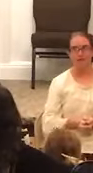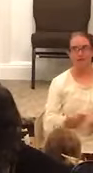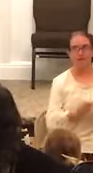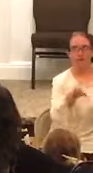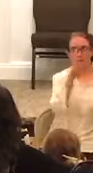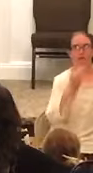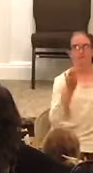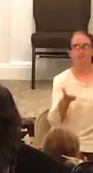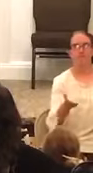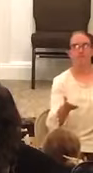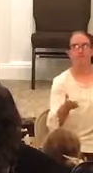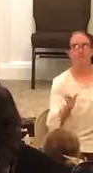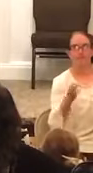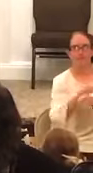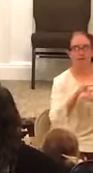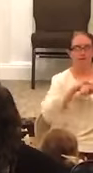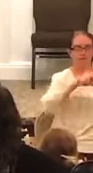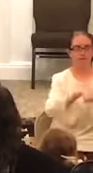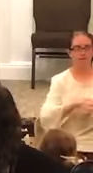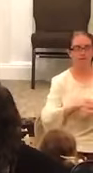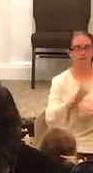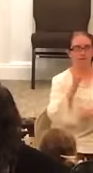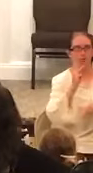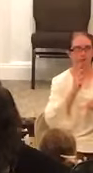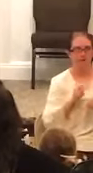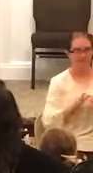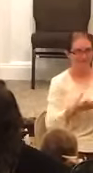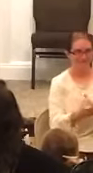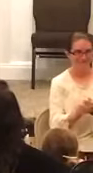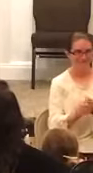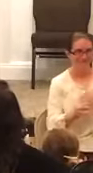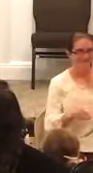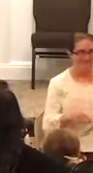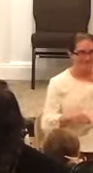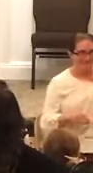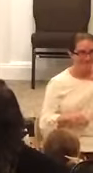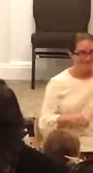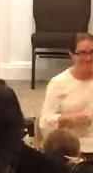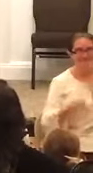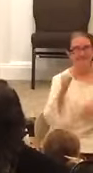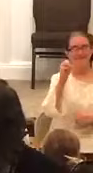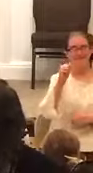law that God gave, then when he created the earth, there'd be water faucets everywhere. And soap